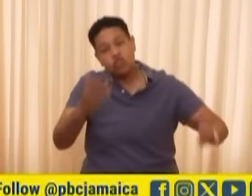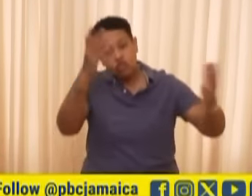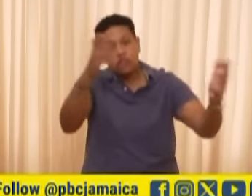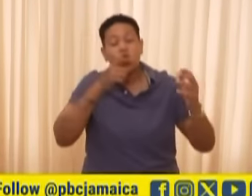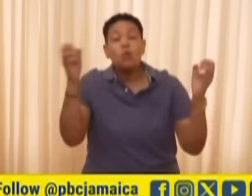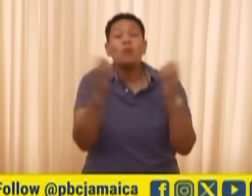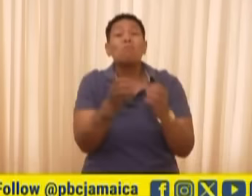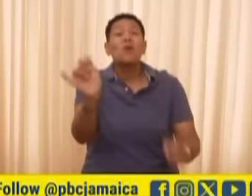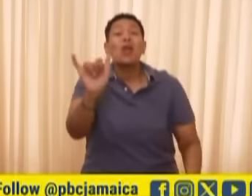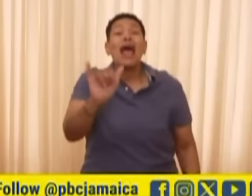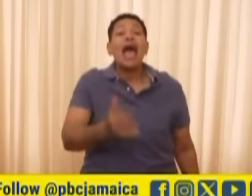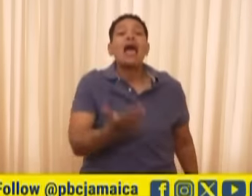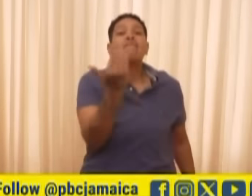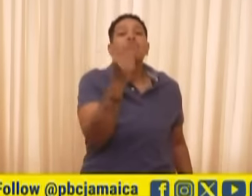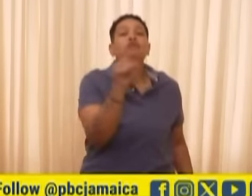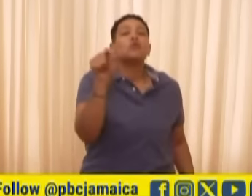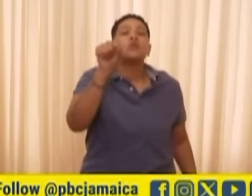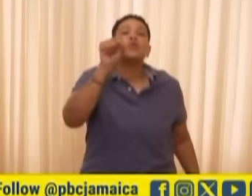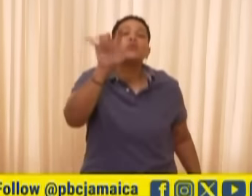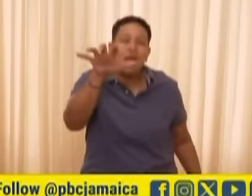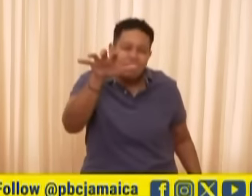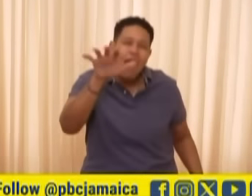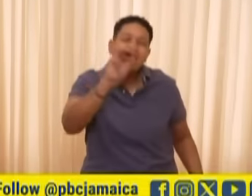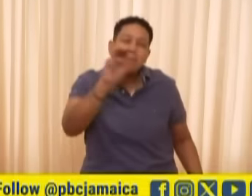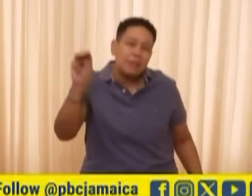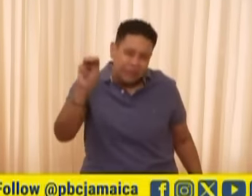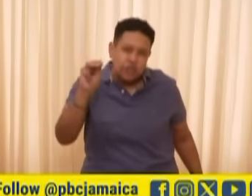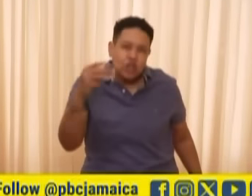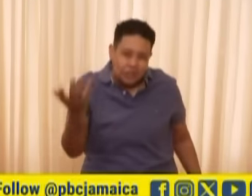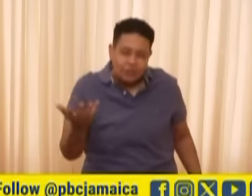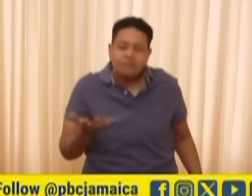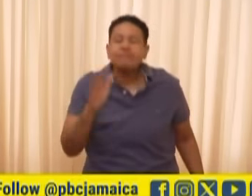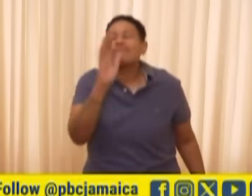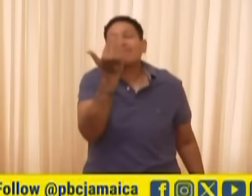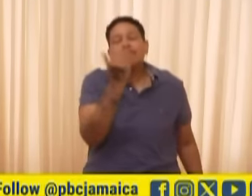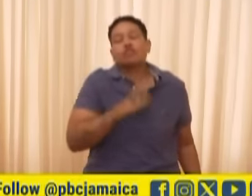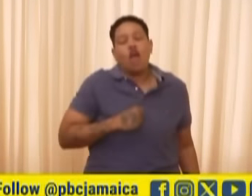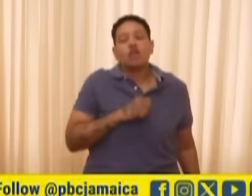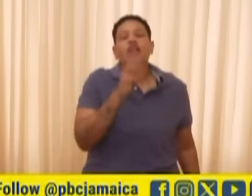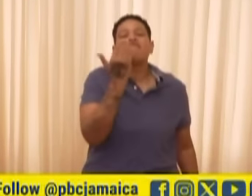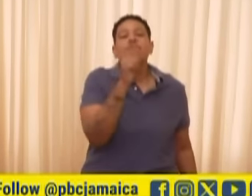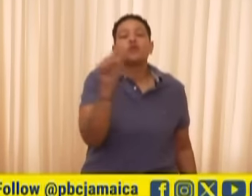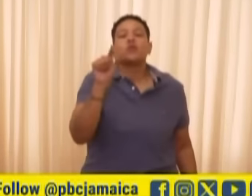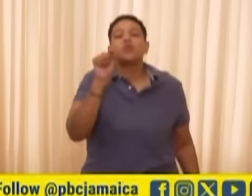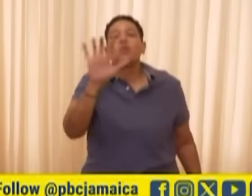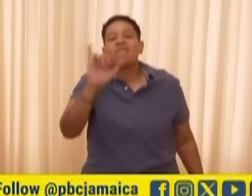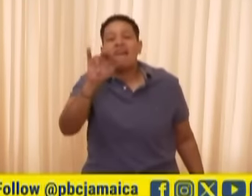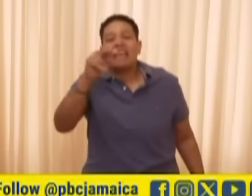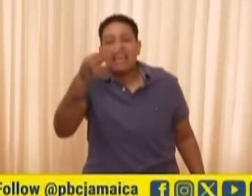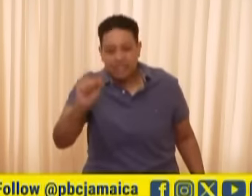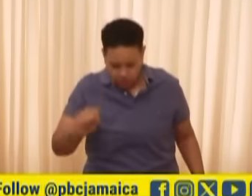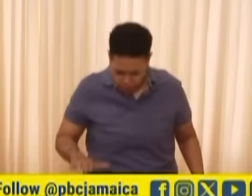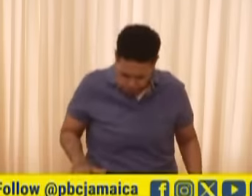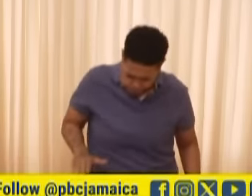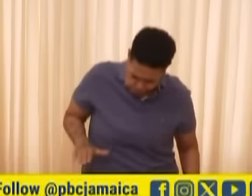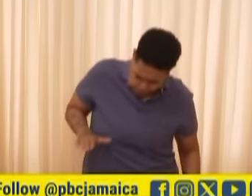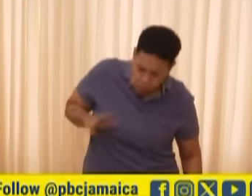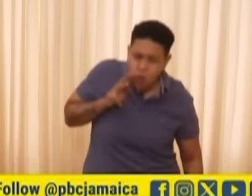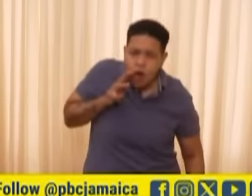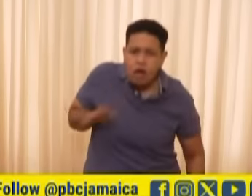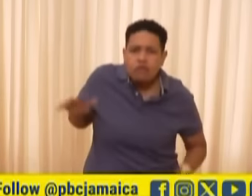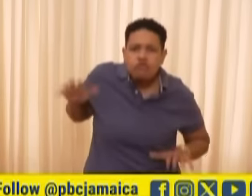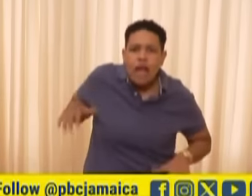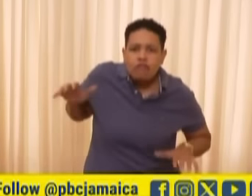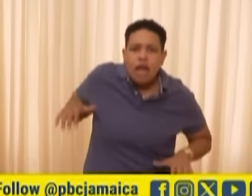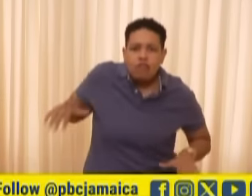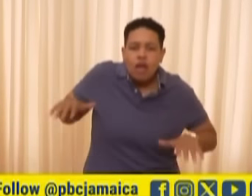more like 15 to 25 millimeters, 15 to 25 inches of rainfall that will